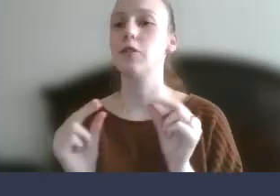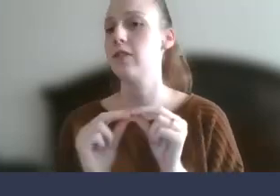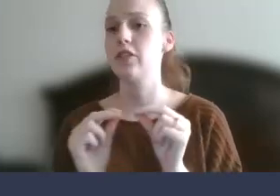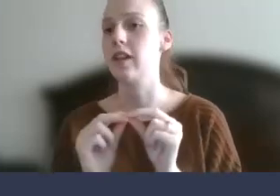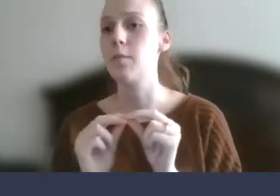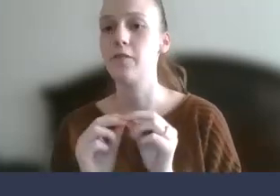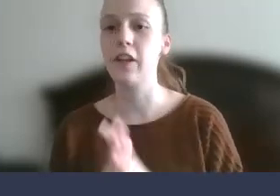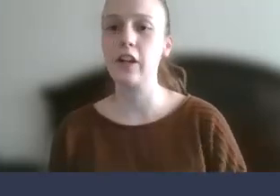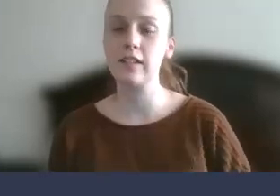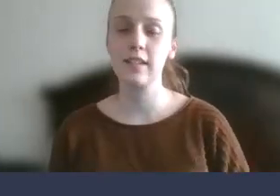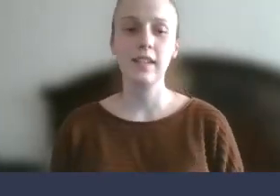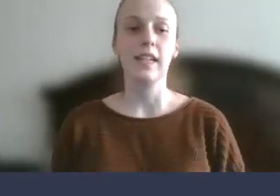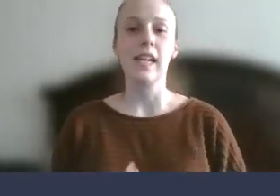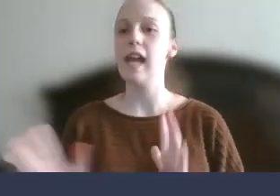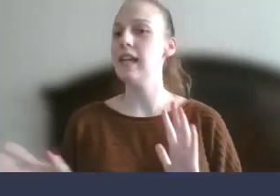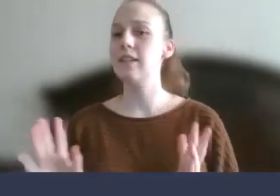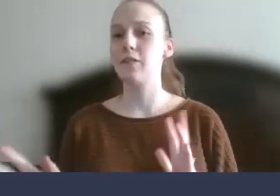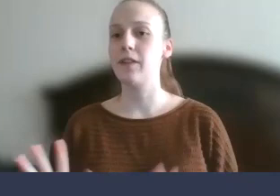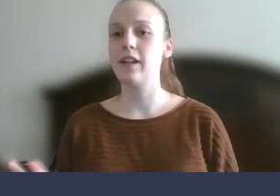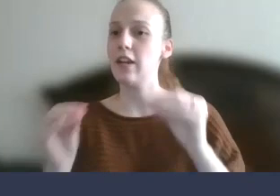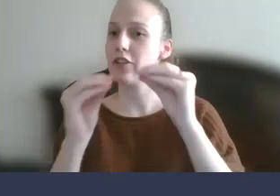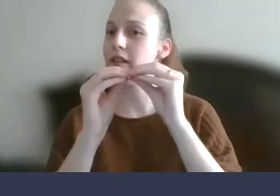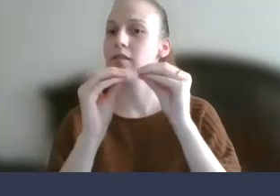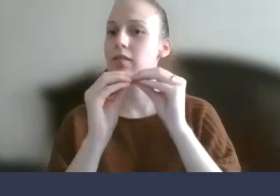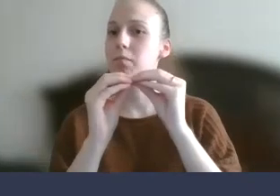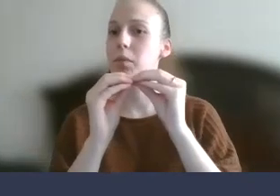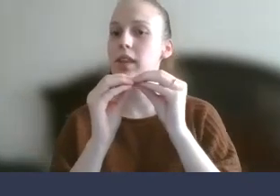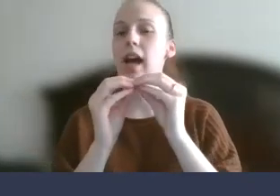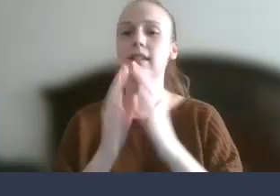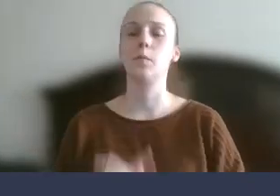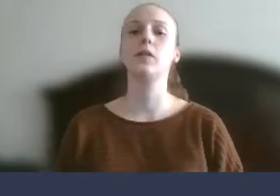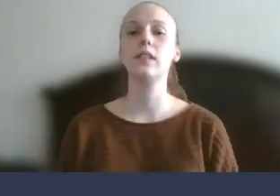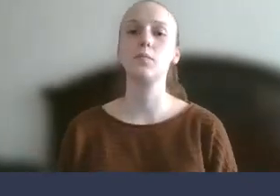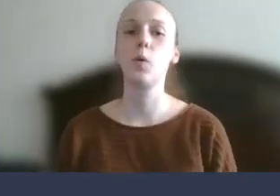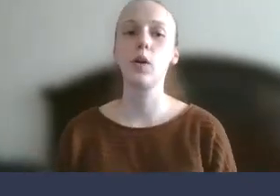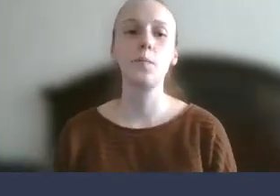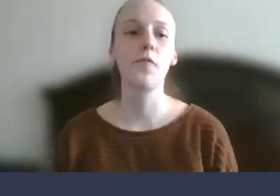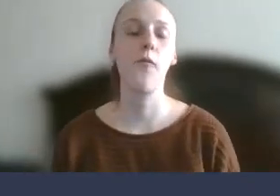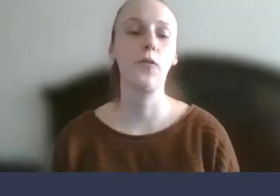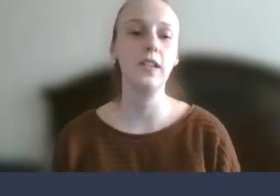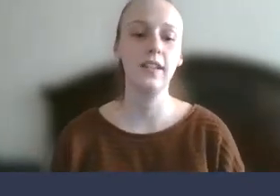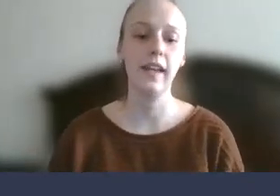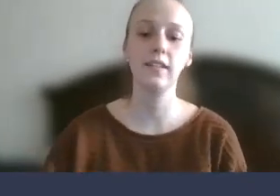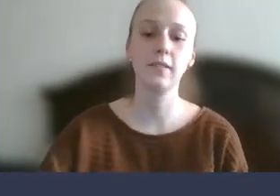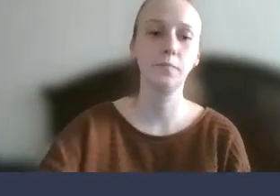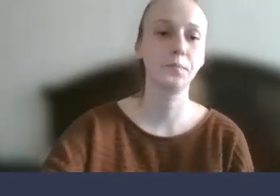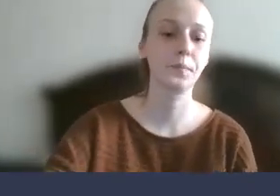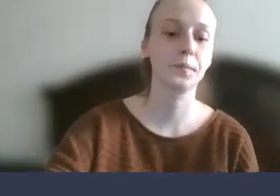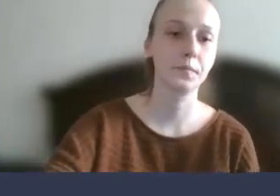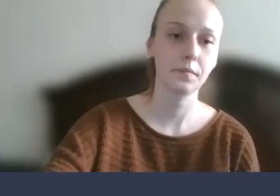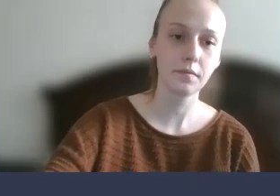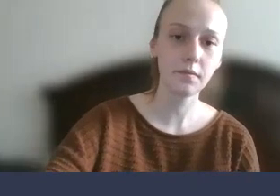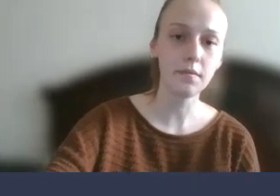Or they'll do it with just a couple fingers, any different variation, but that typically is more for these kids.